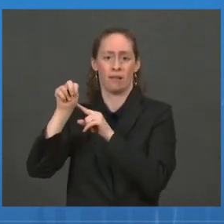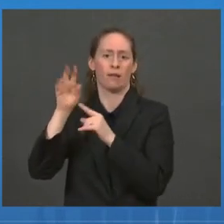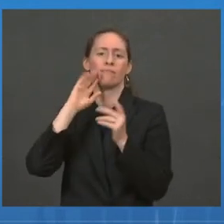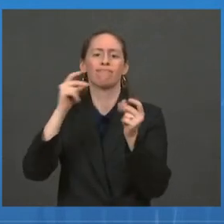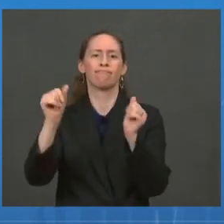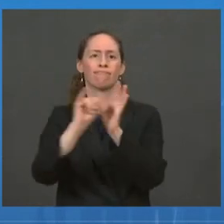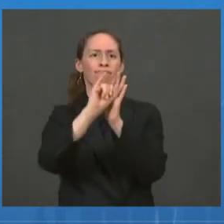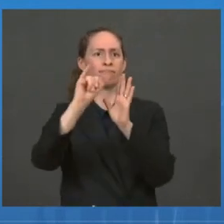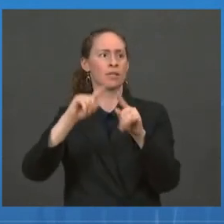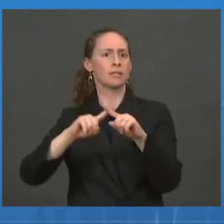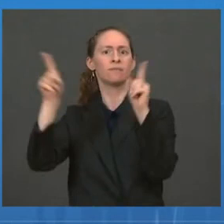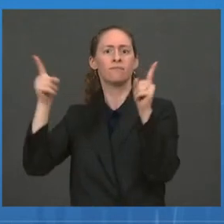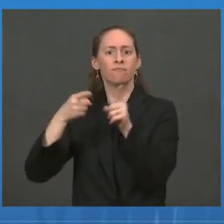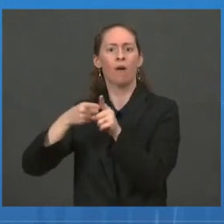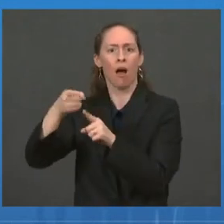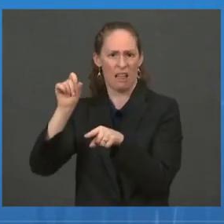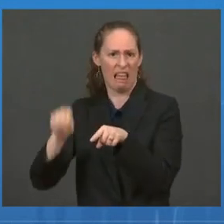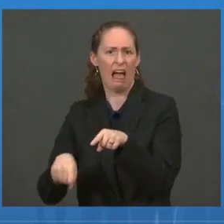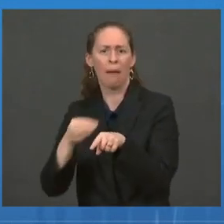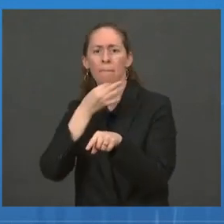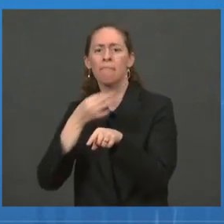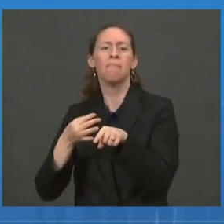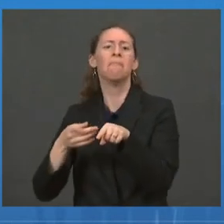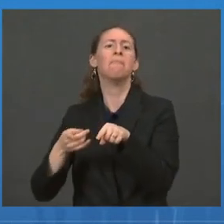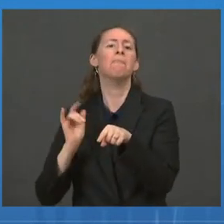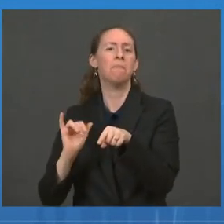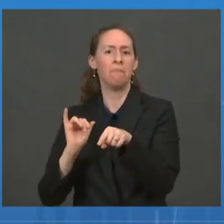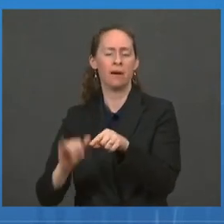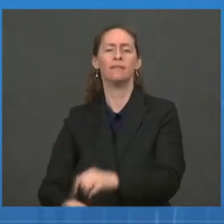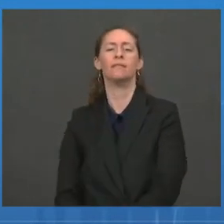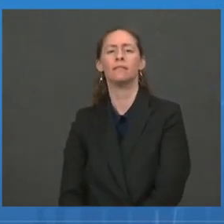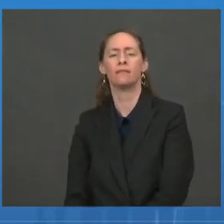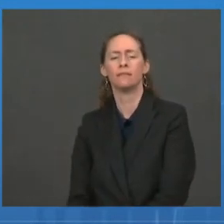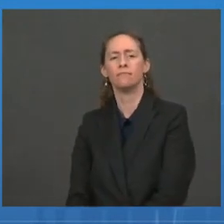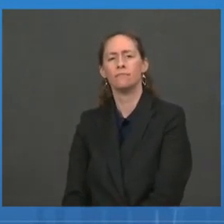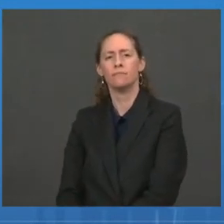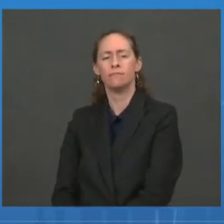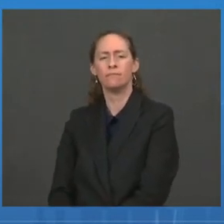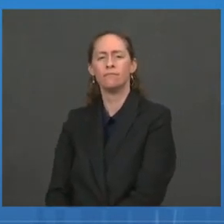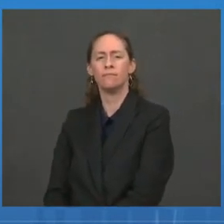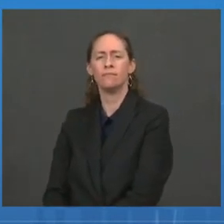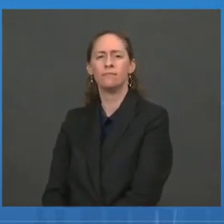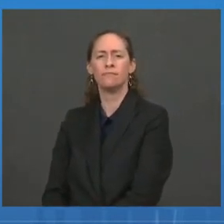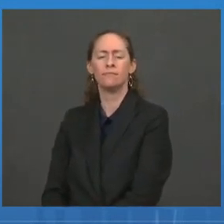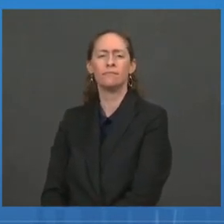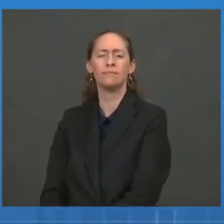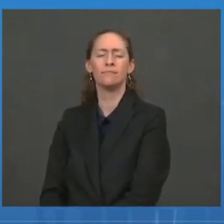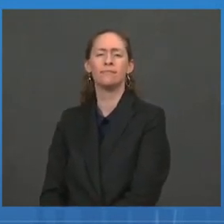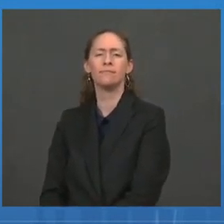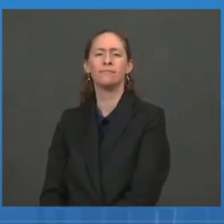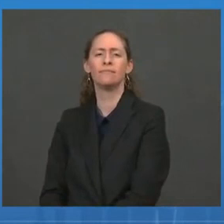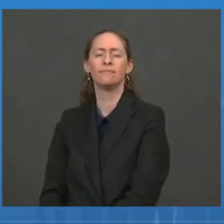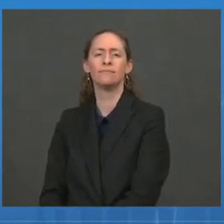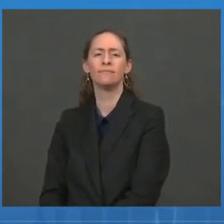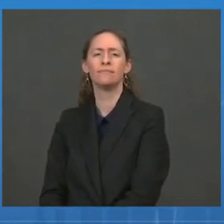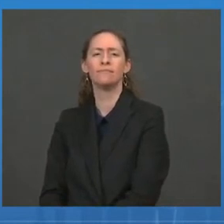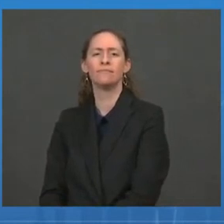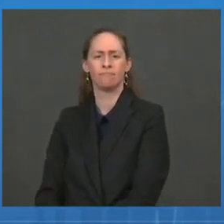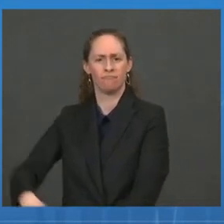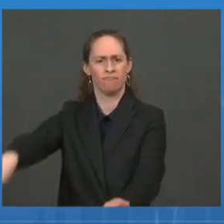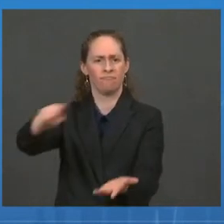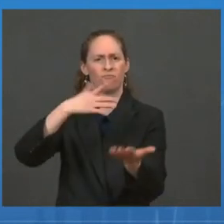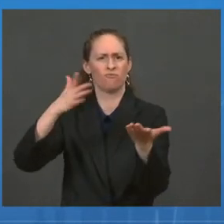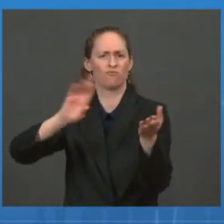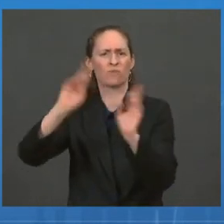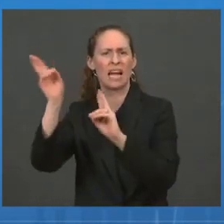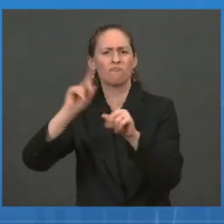who do get coven and our medical team is actively evaluating the efficacy of these therapeutics against the new variant so that we